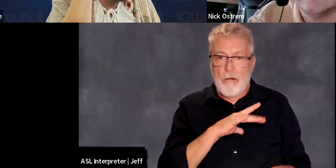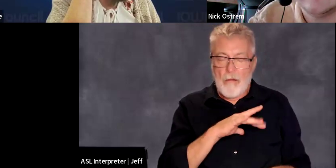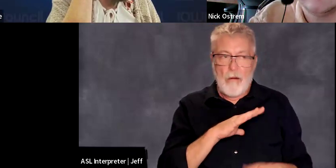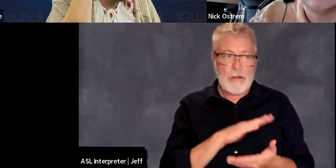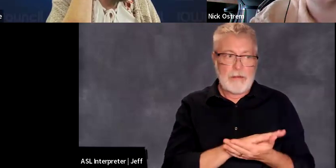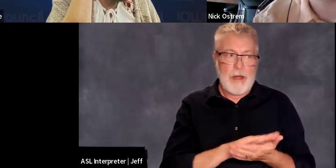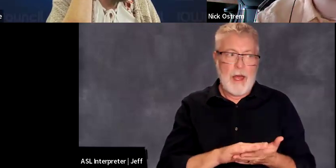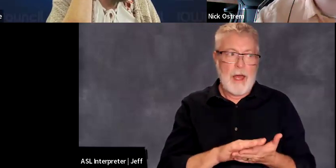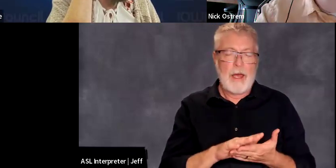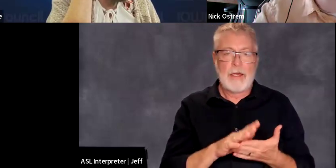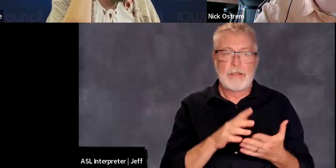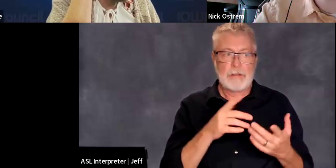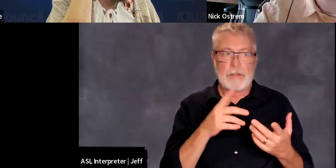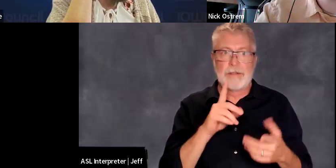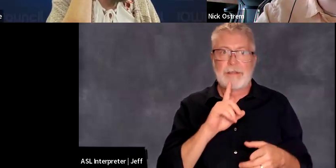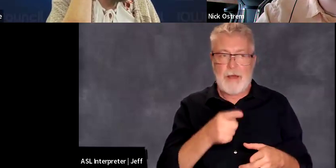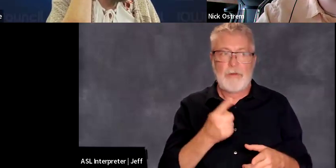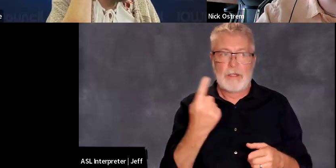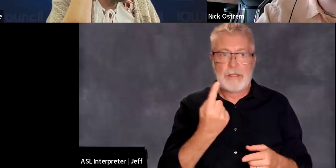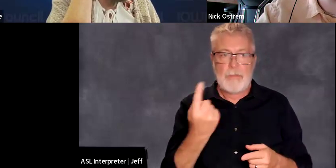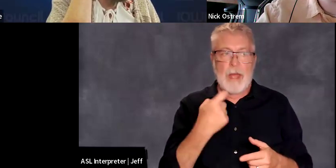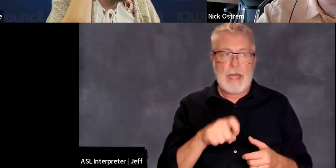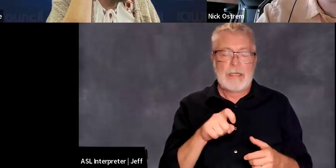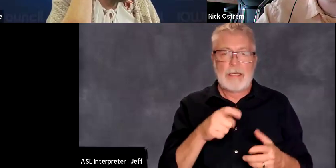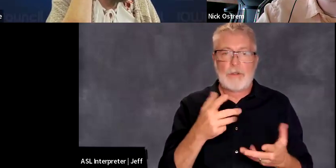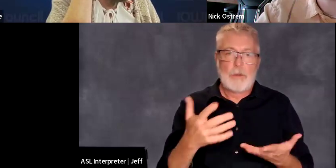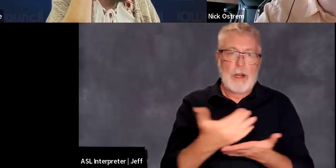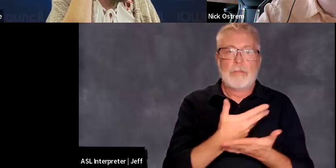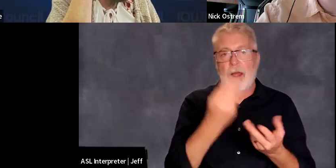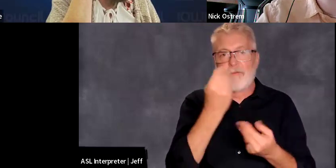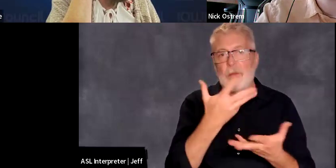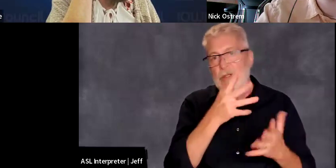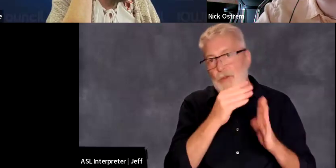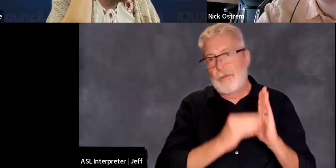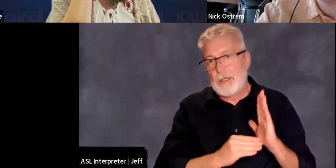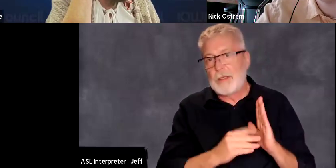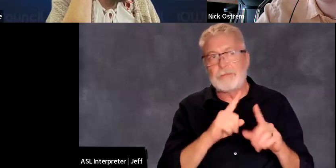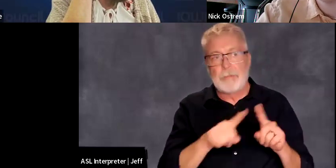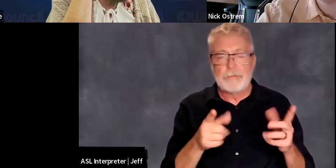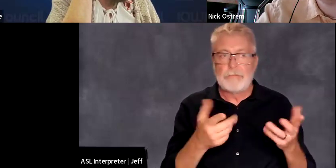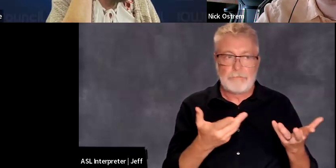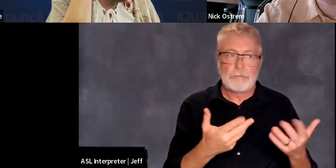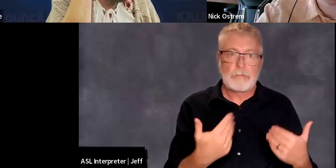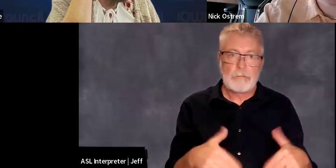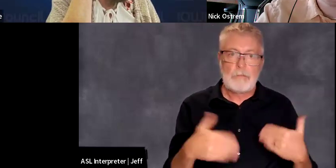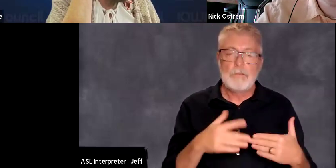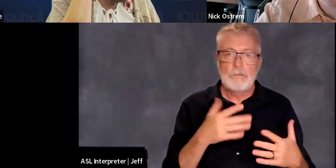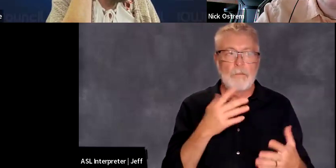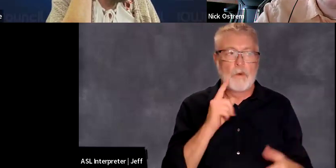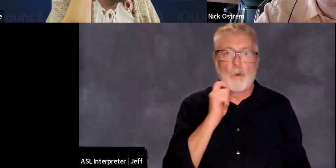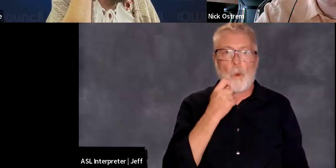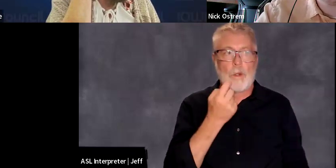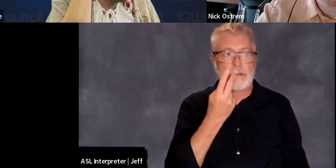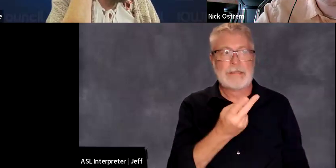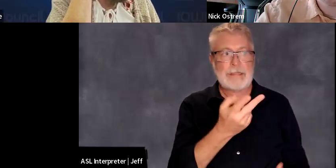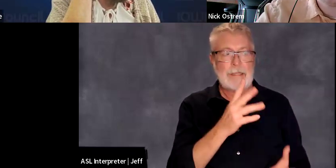nice. It's definitely something that I need to get my things together to be able to fill out, but it's really cool to